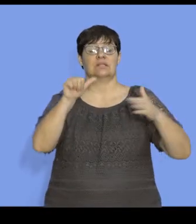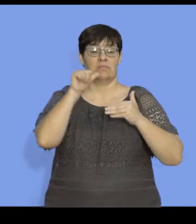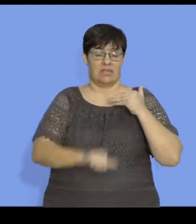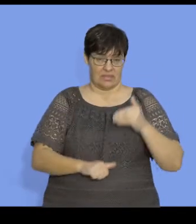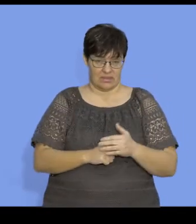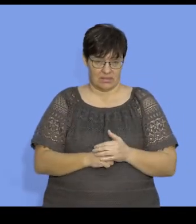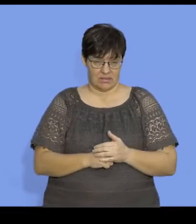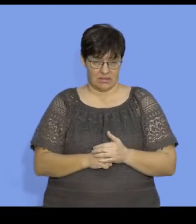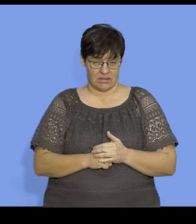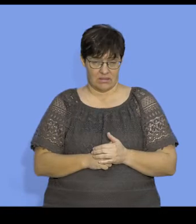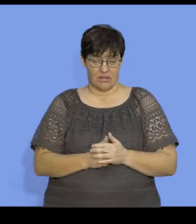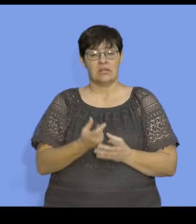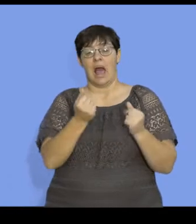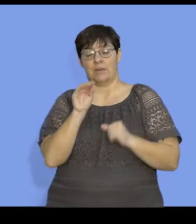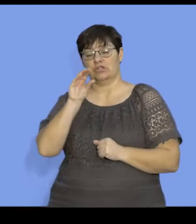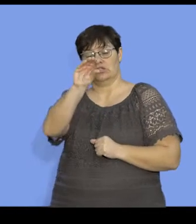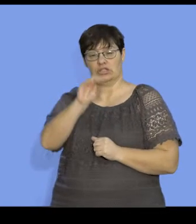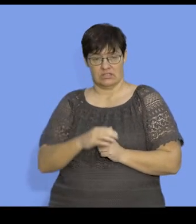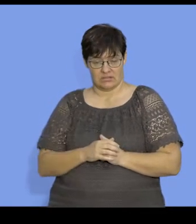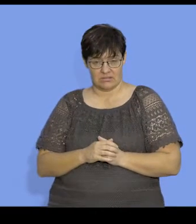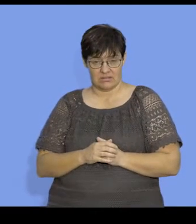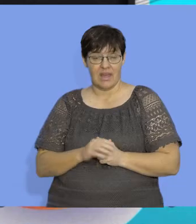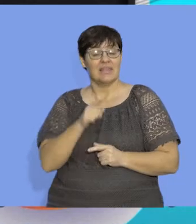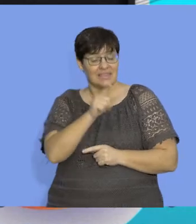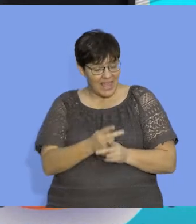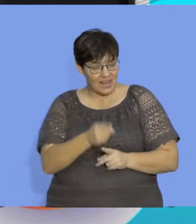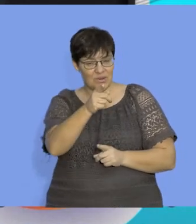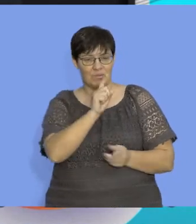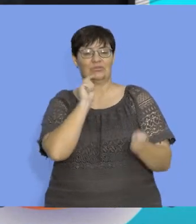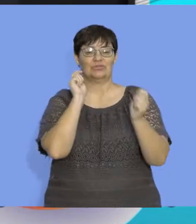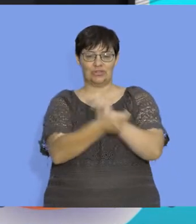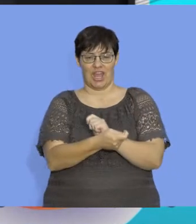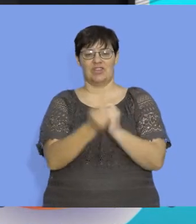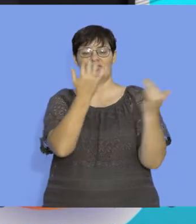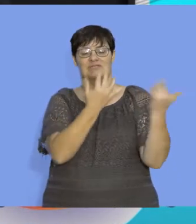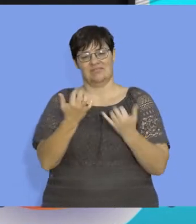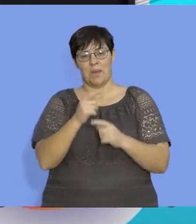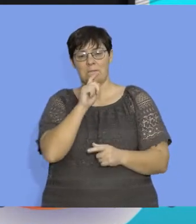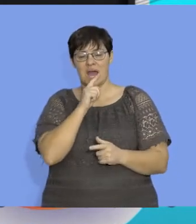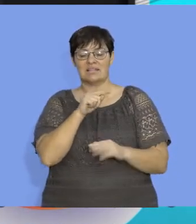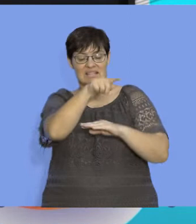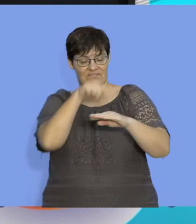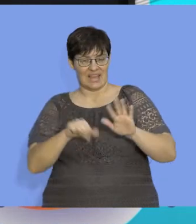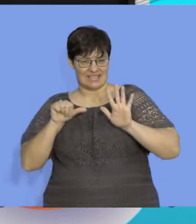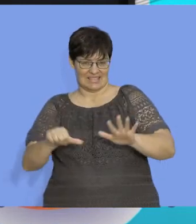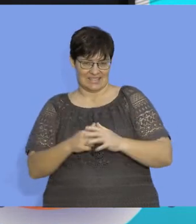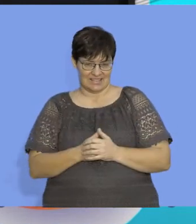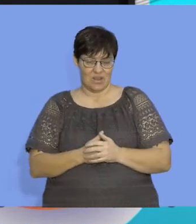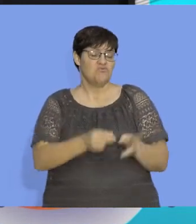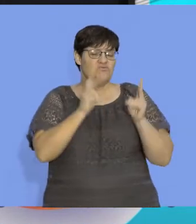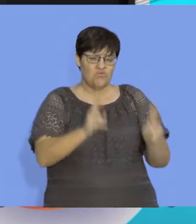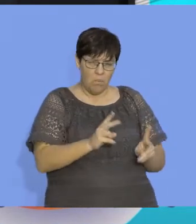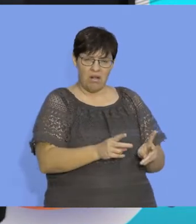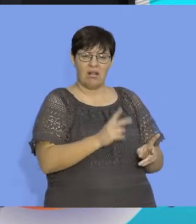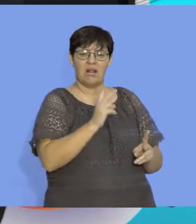months accounted for this figure here. Then obviously it changes your calculation. Generally, it would